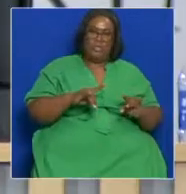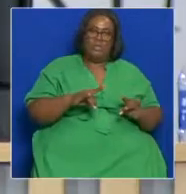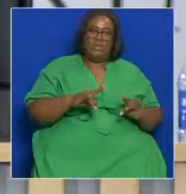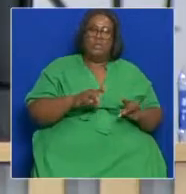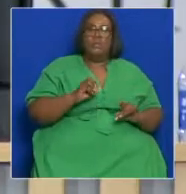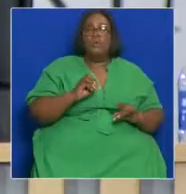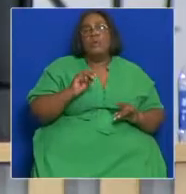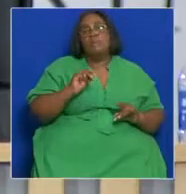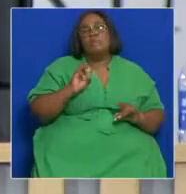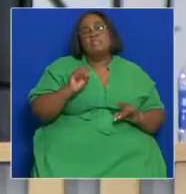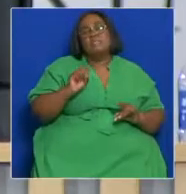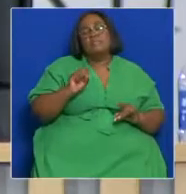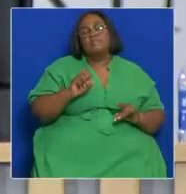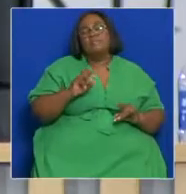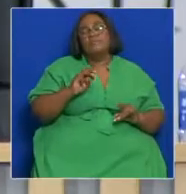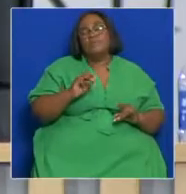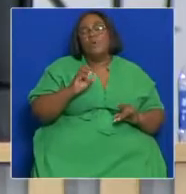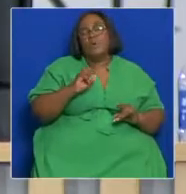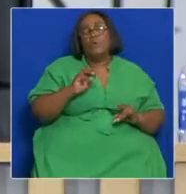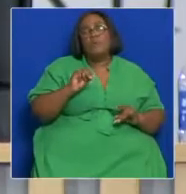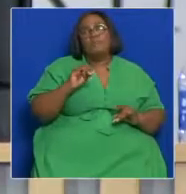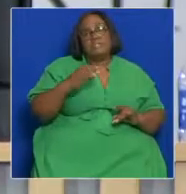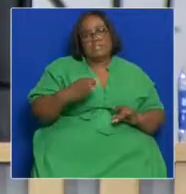What happened is that when I